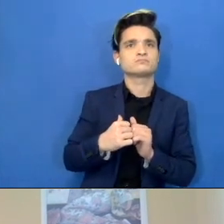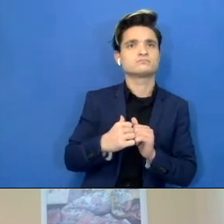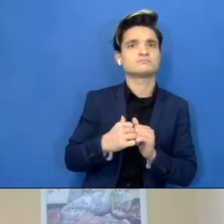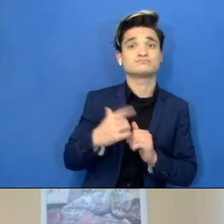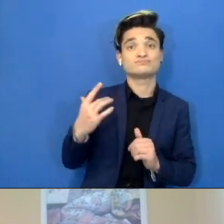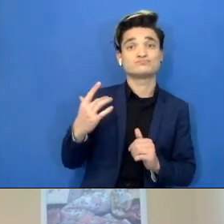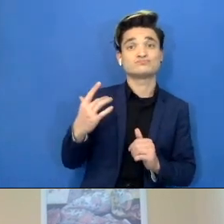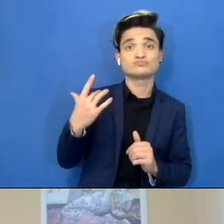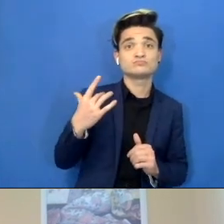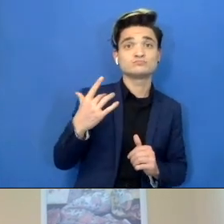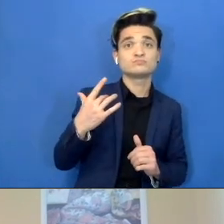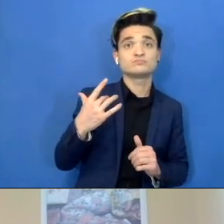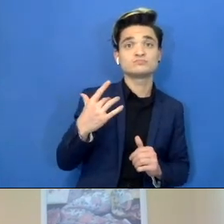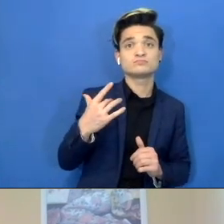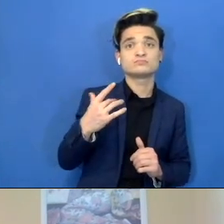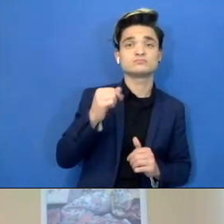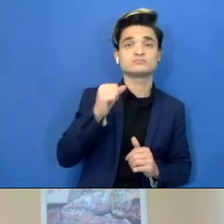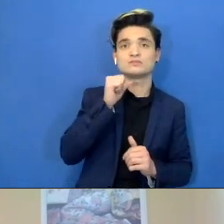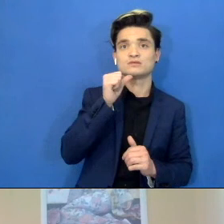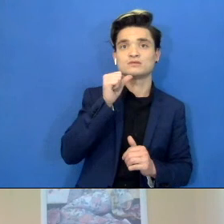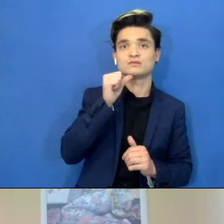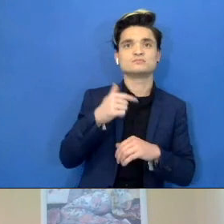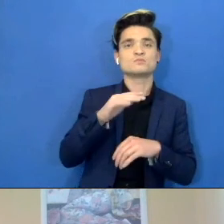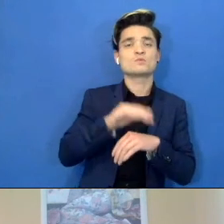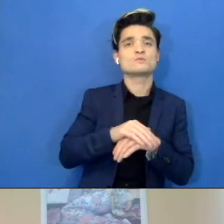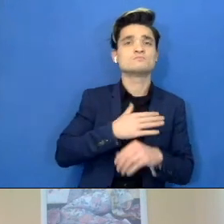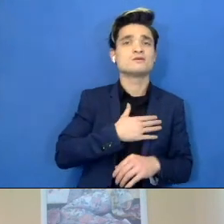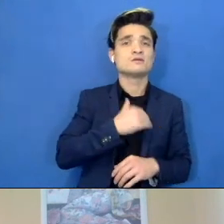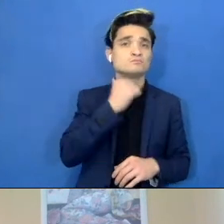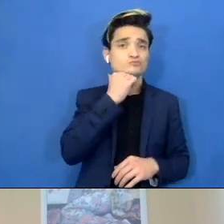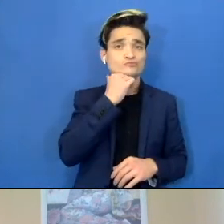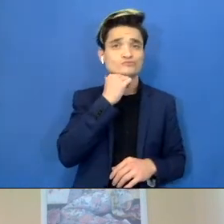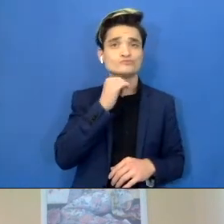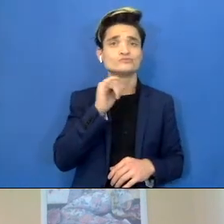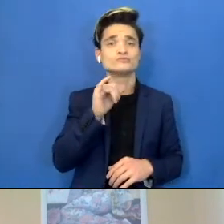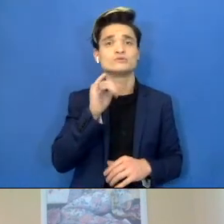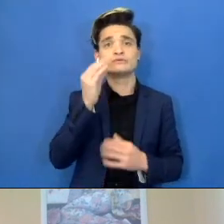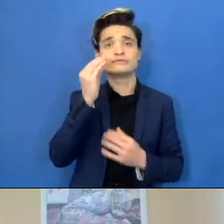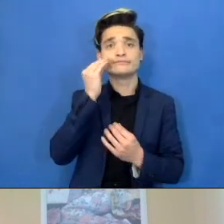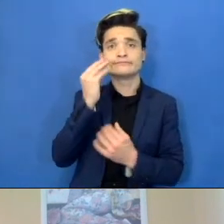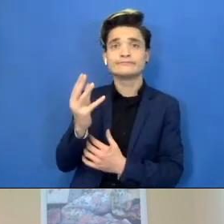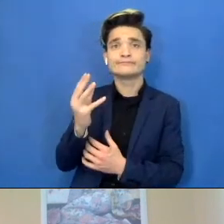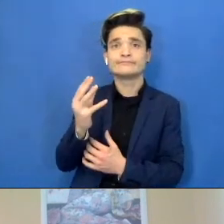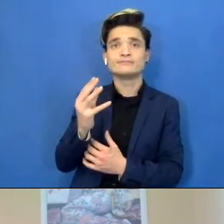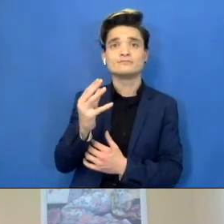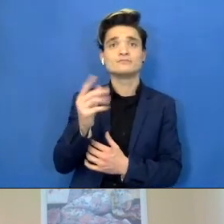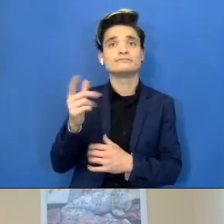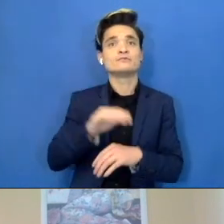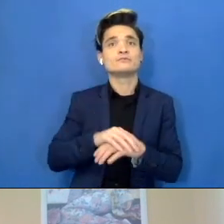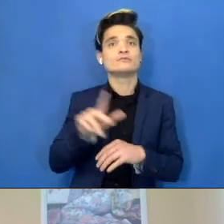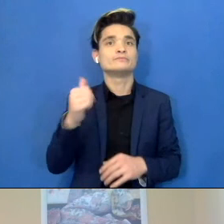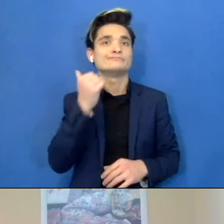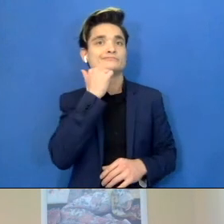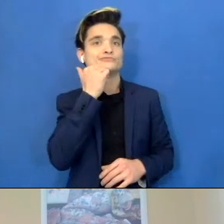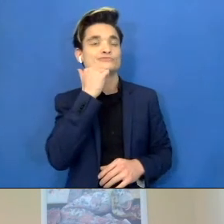go back to the group like, oh yeah, she's on her period today. No, whatever, or, you know, my grandmother